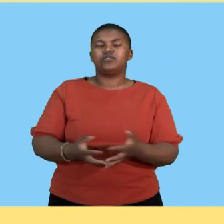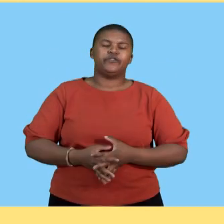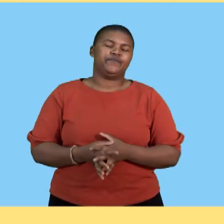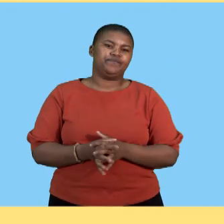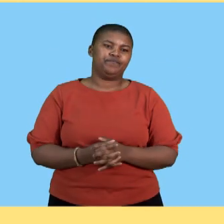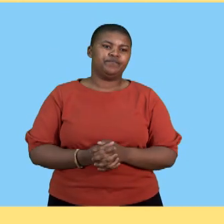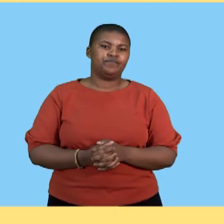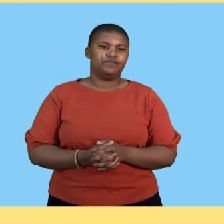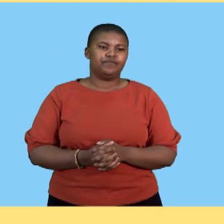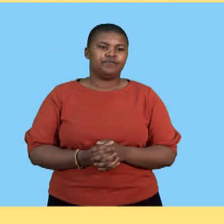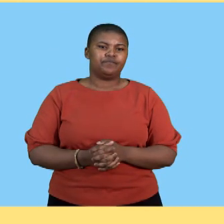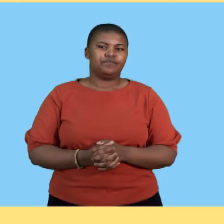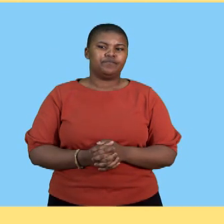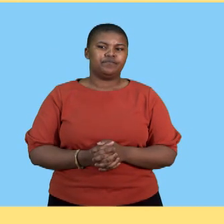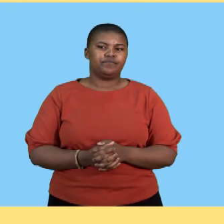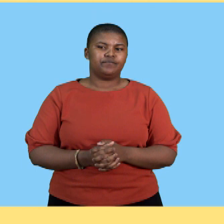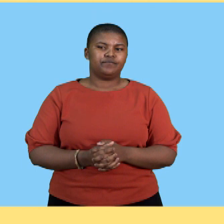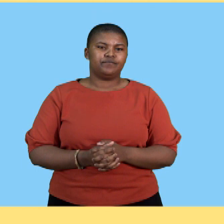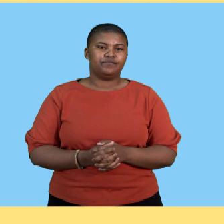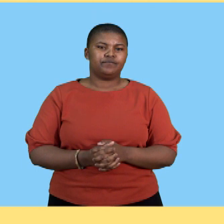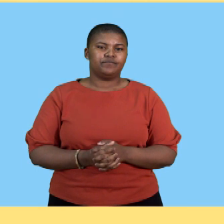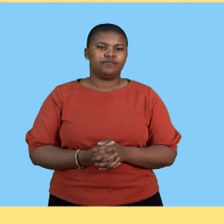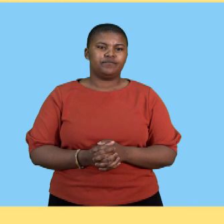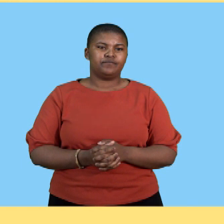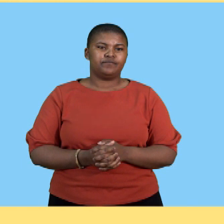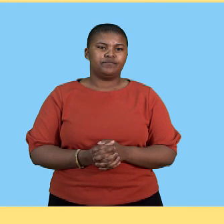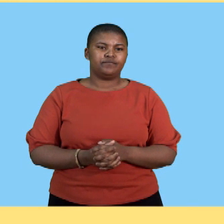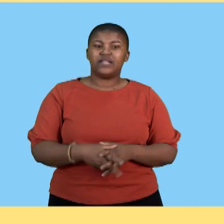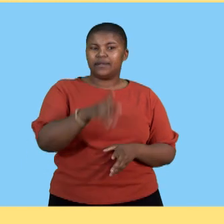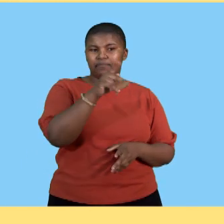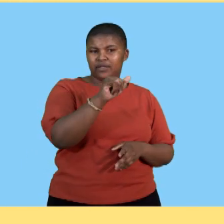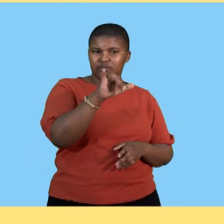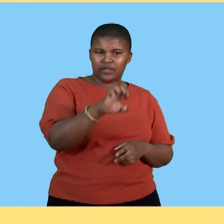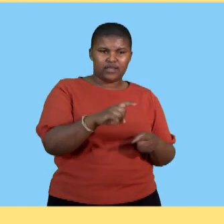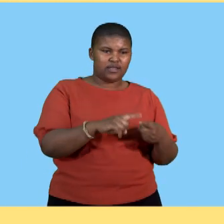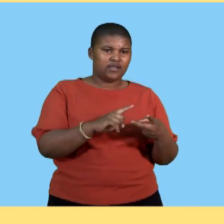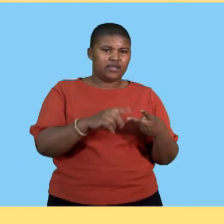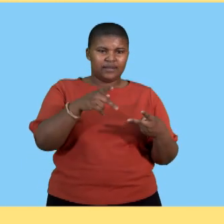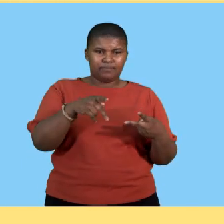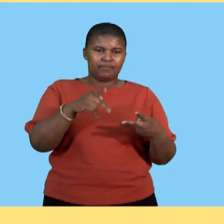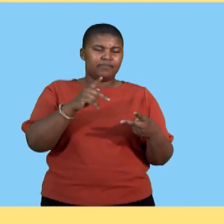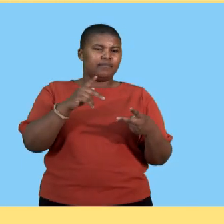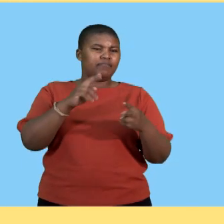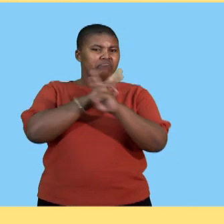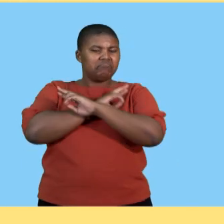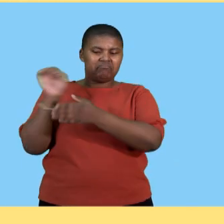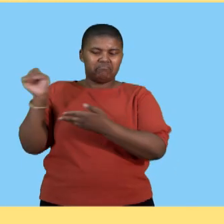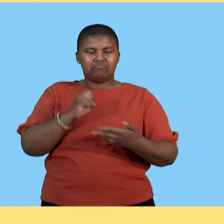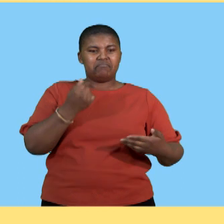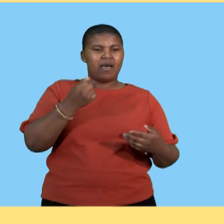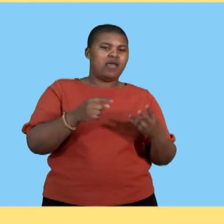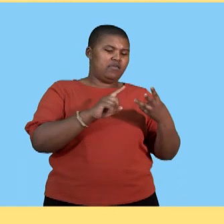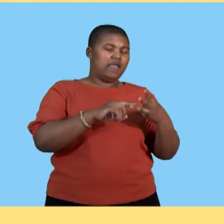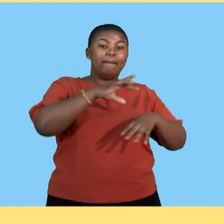was doing it with you. All right, this is exactly how it's done. Creditors for salaries, pay as you earn, UIF, pension fund, then medical